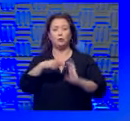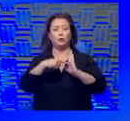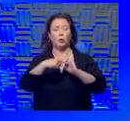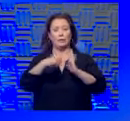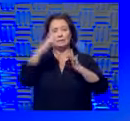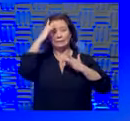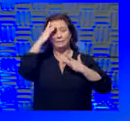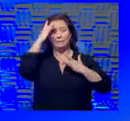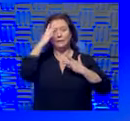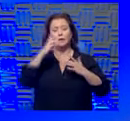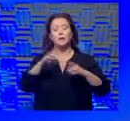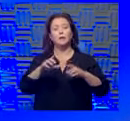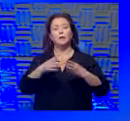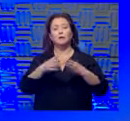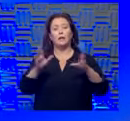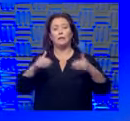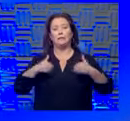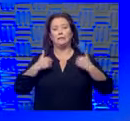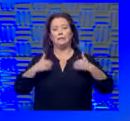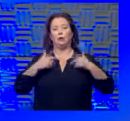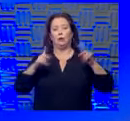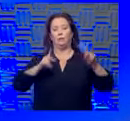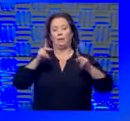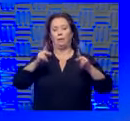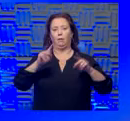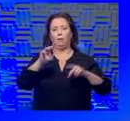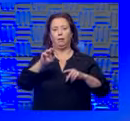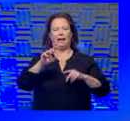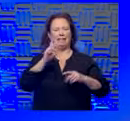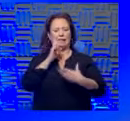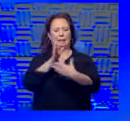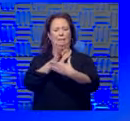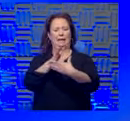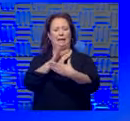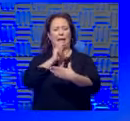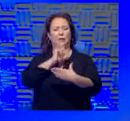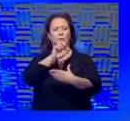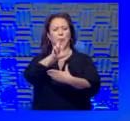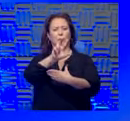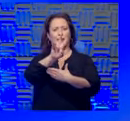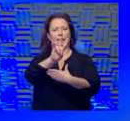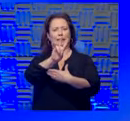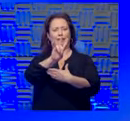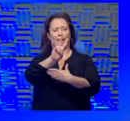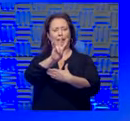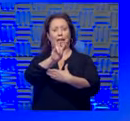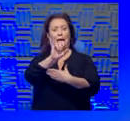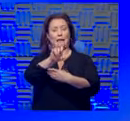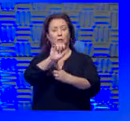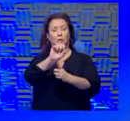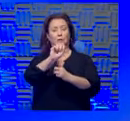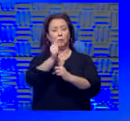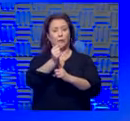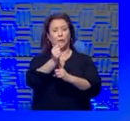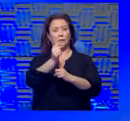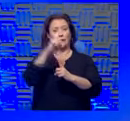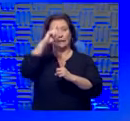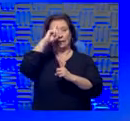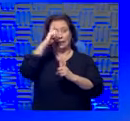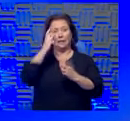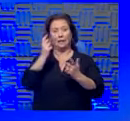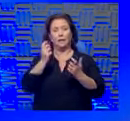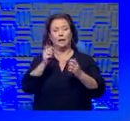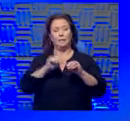So generally, it's also younger people. I think the median age was 37. But in those cases, because they think a lot